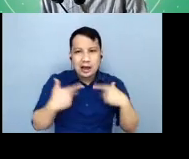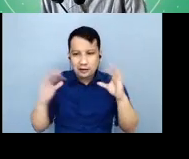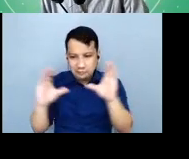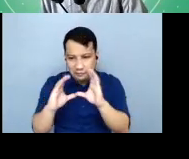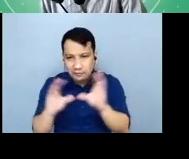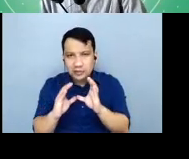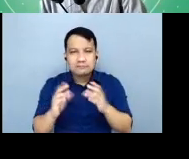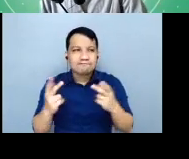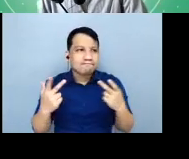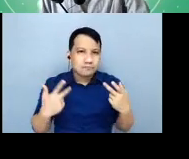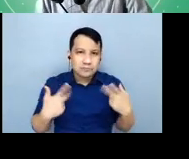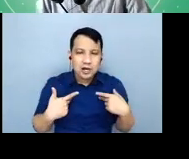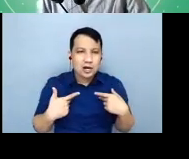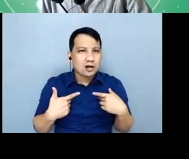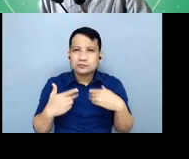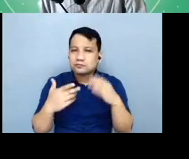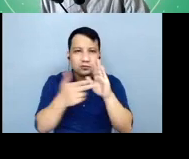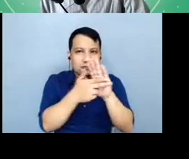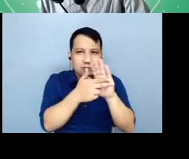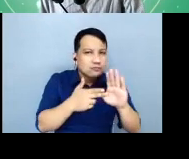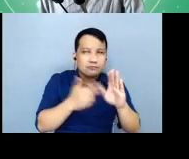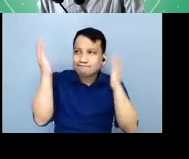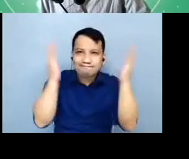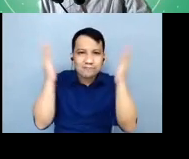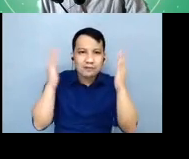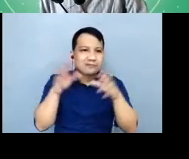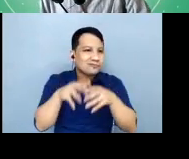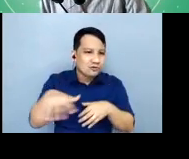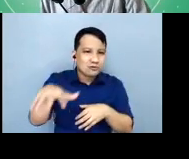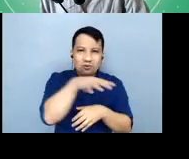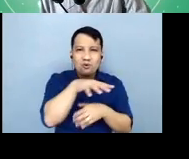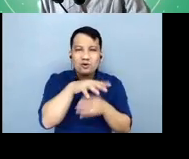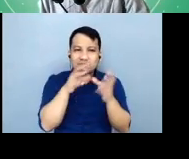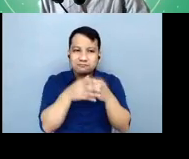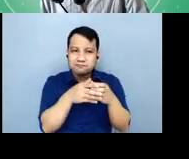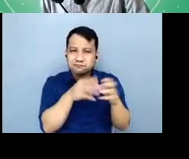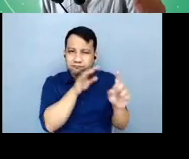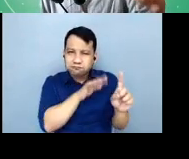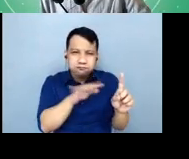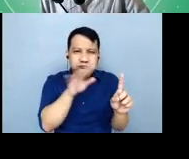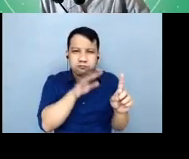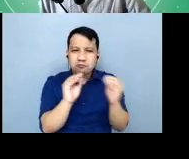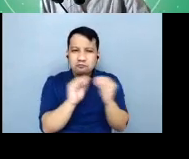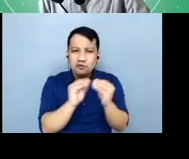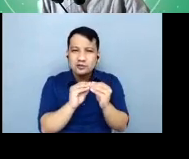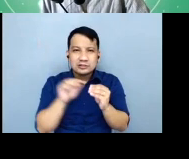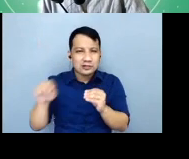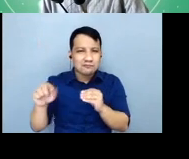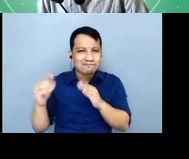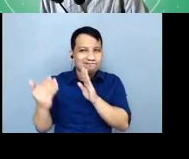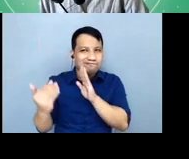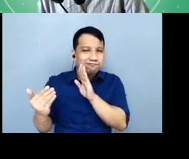services. All of these are different forms of monitoring that can actually be used against the role